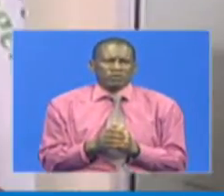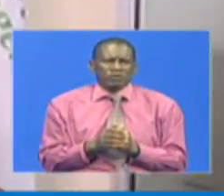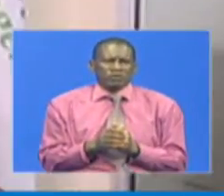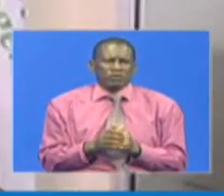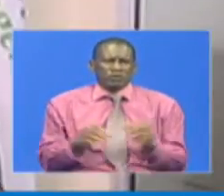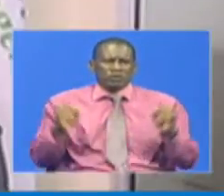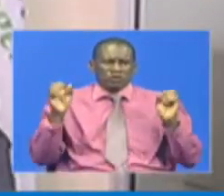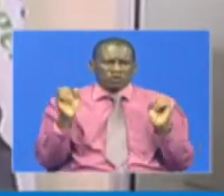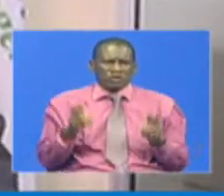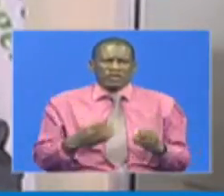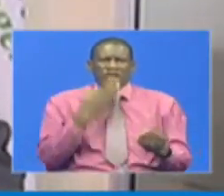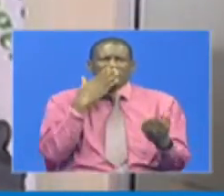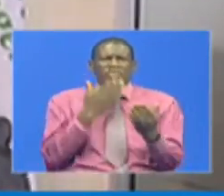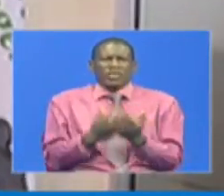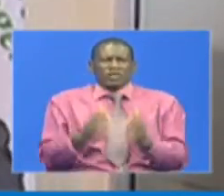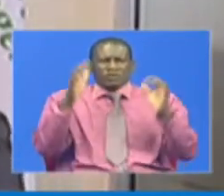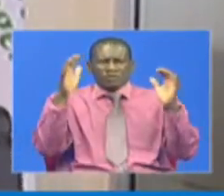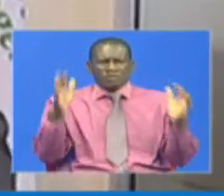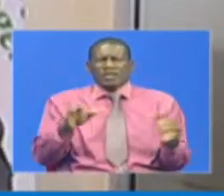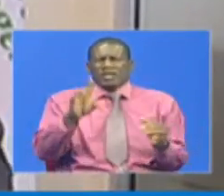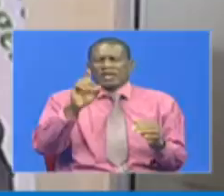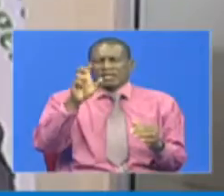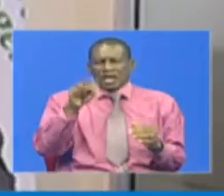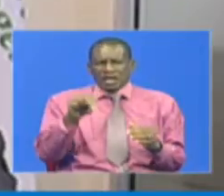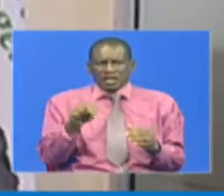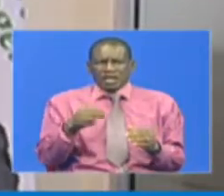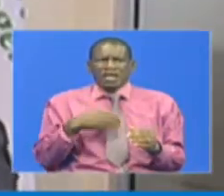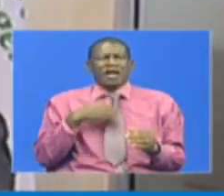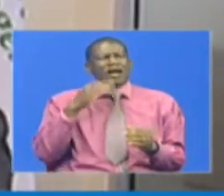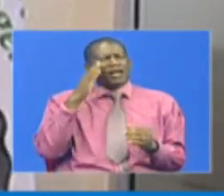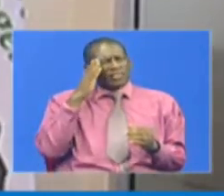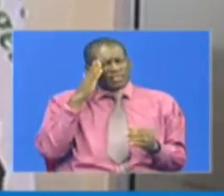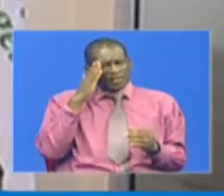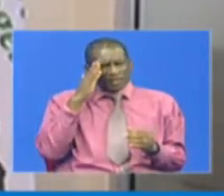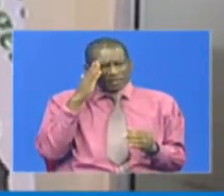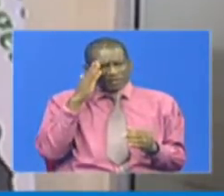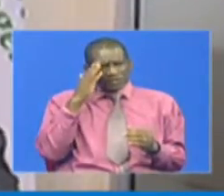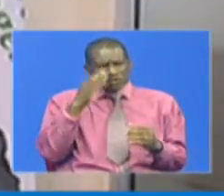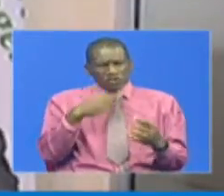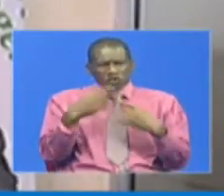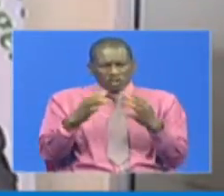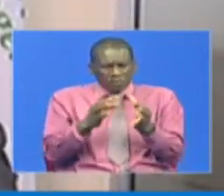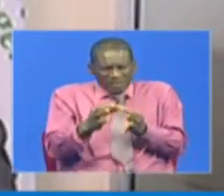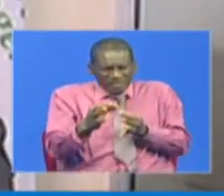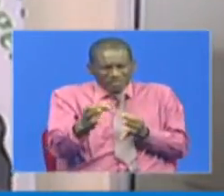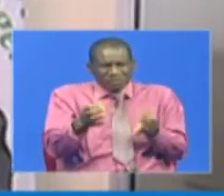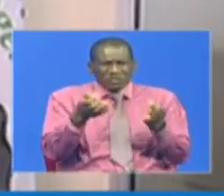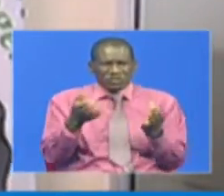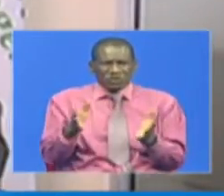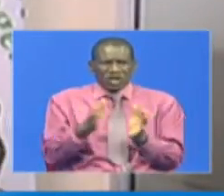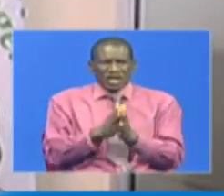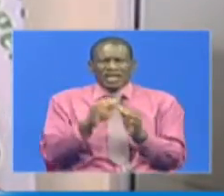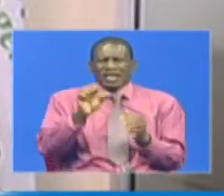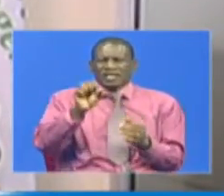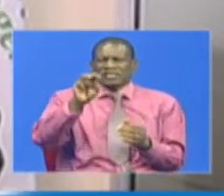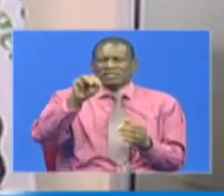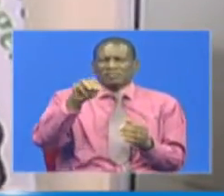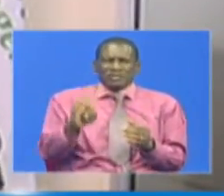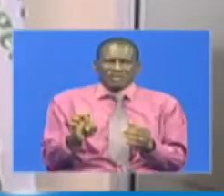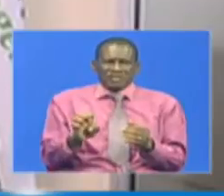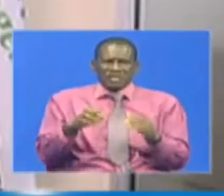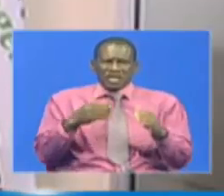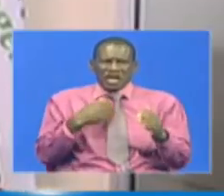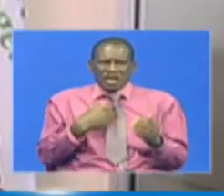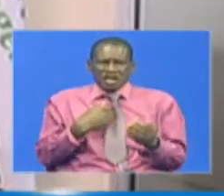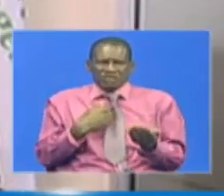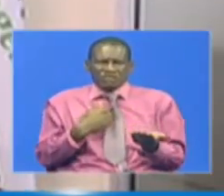Okay, thank you very much, Dan. I think looking at the situation now and SMEs, and how probably they